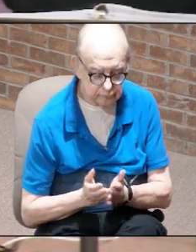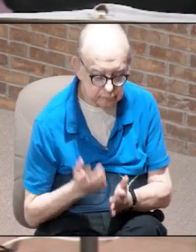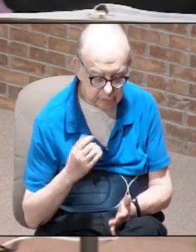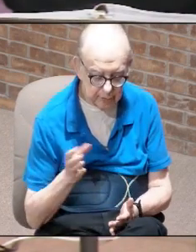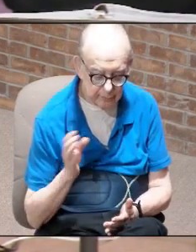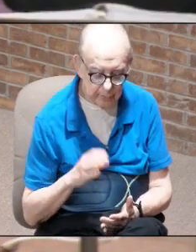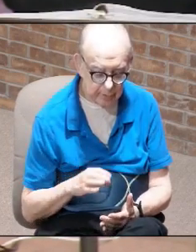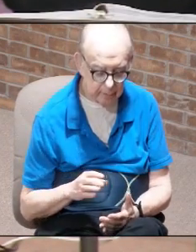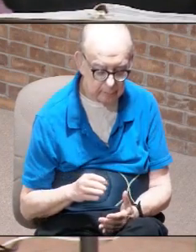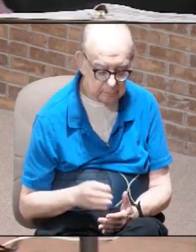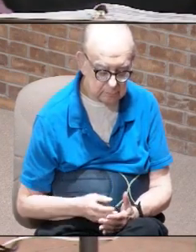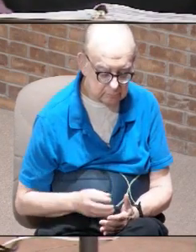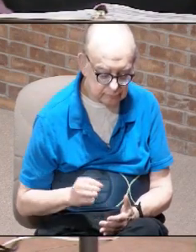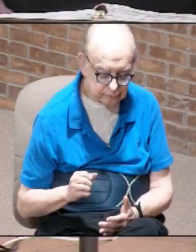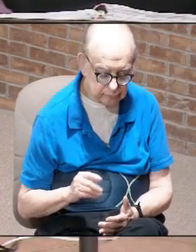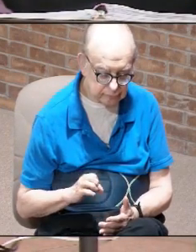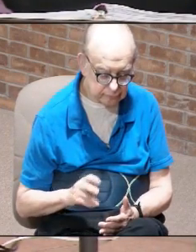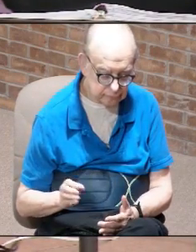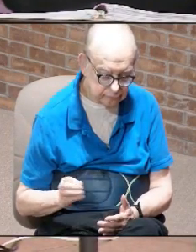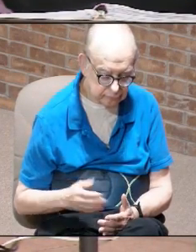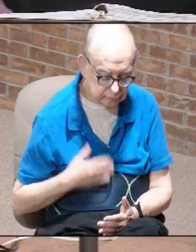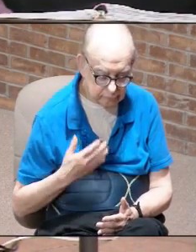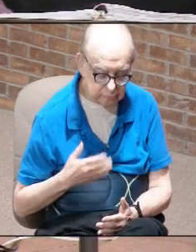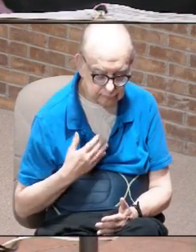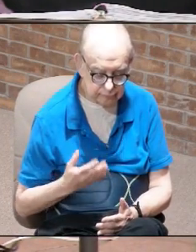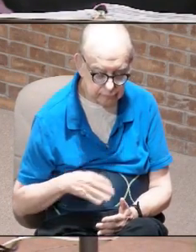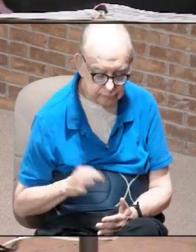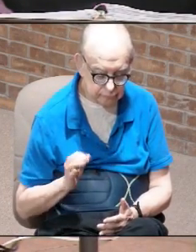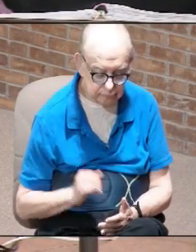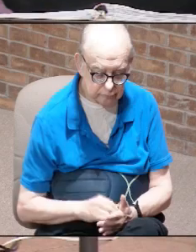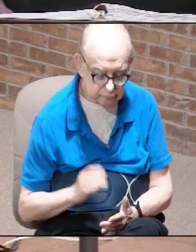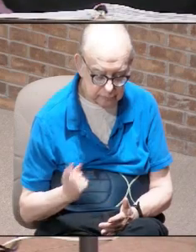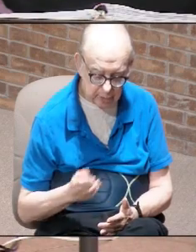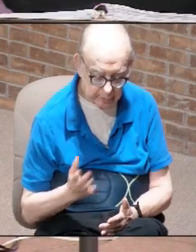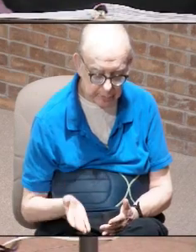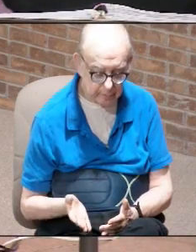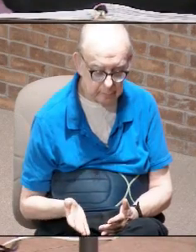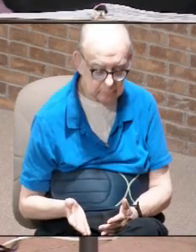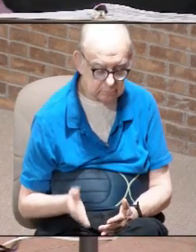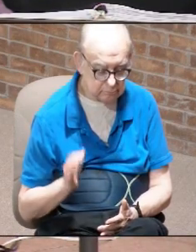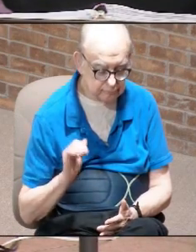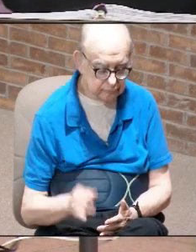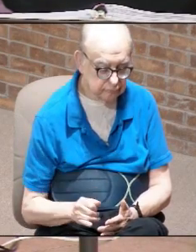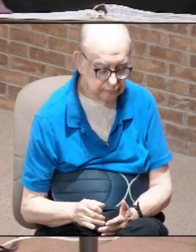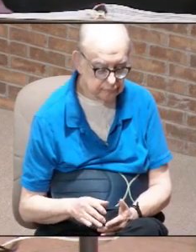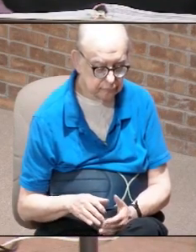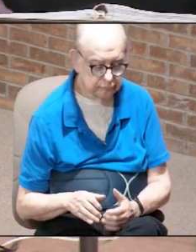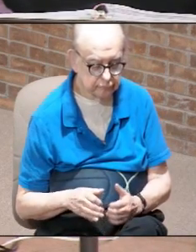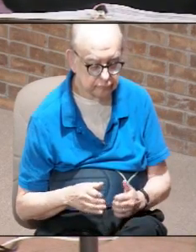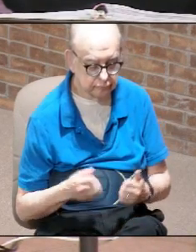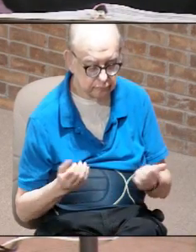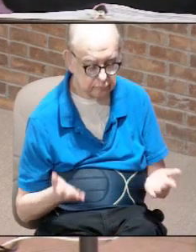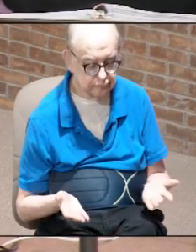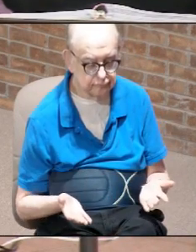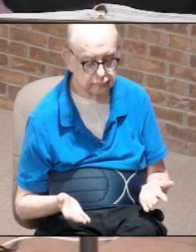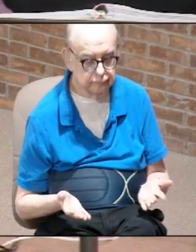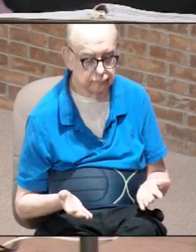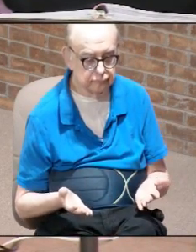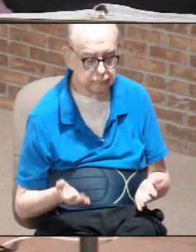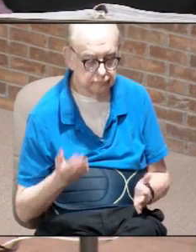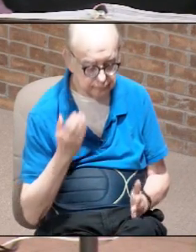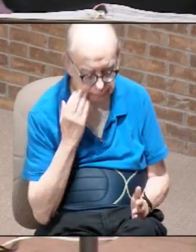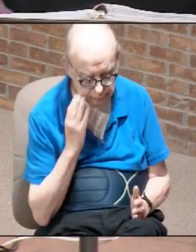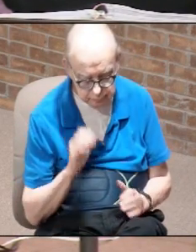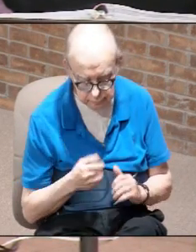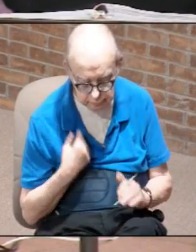Youth? I found it. It has always been there. It's still in existence today. You know how